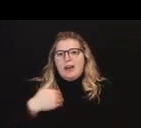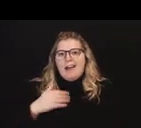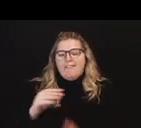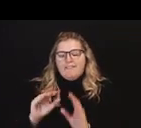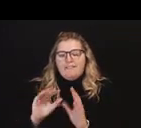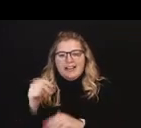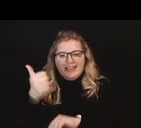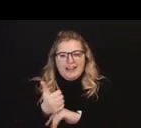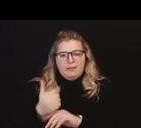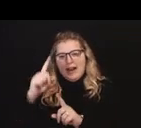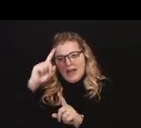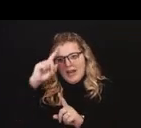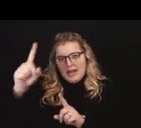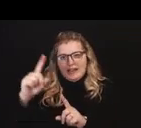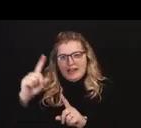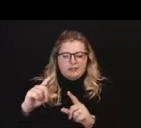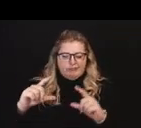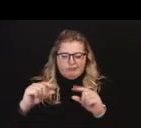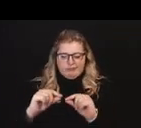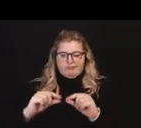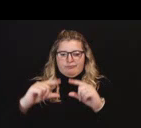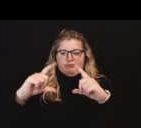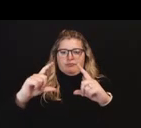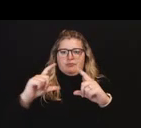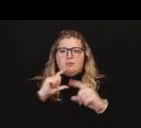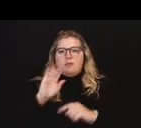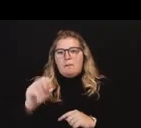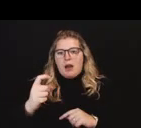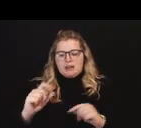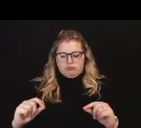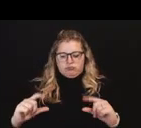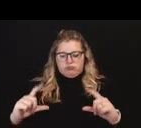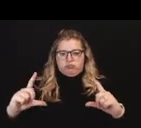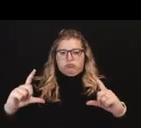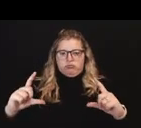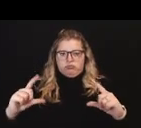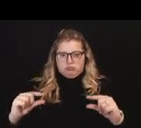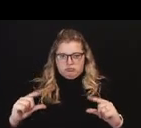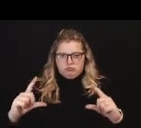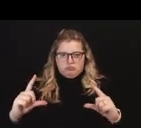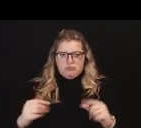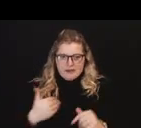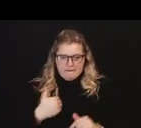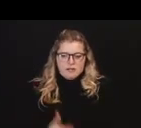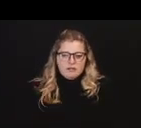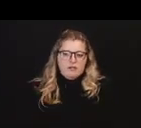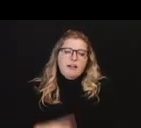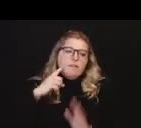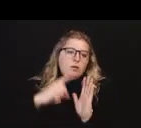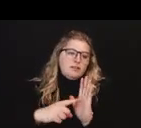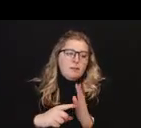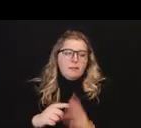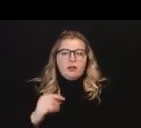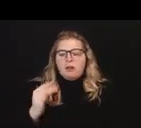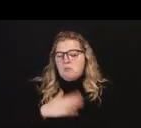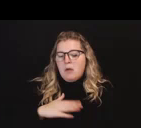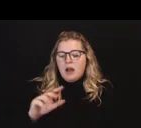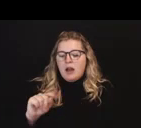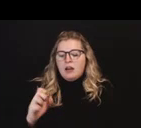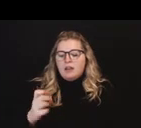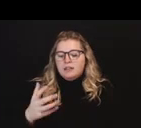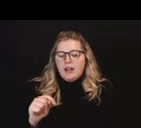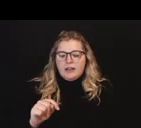for the containers, things that the boxes that contain your content. So if I, for example, have some text in a